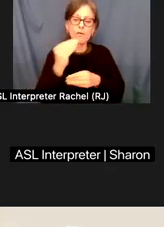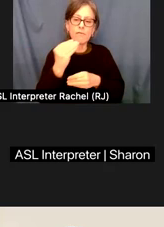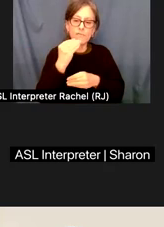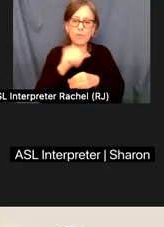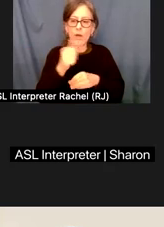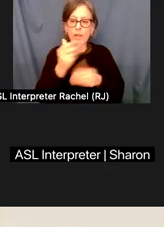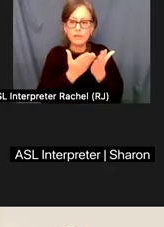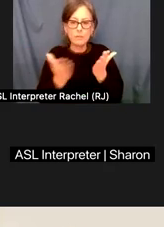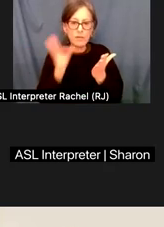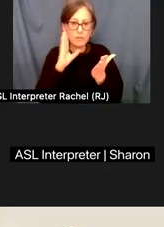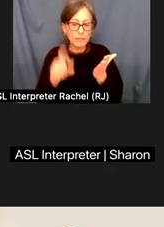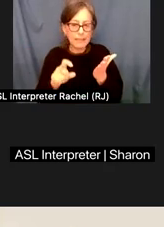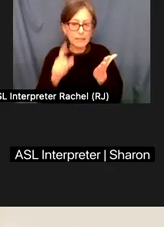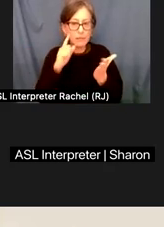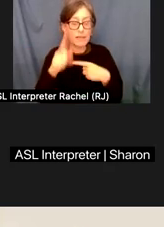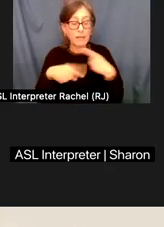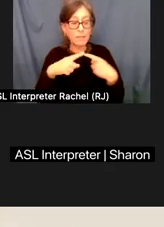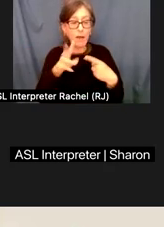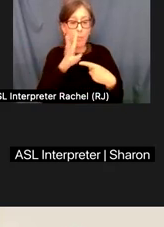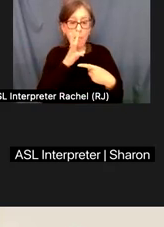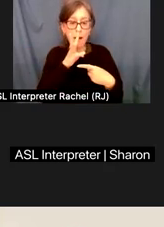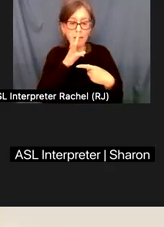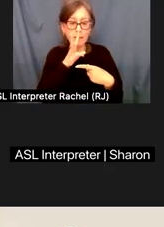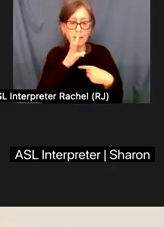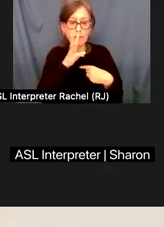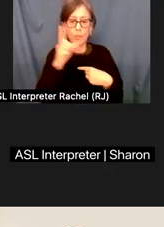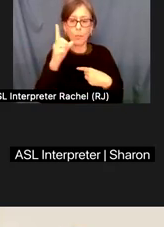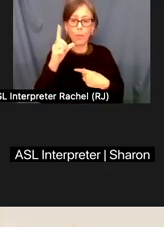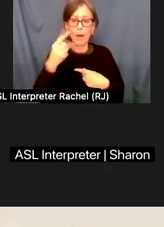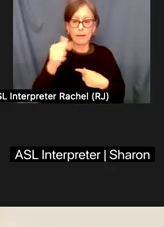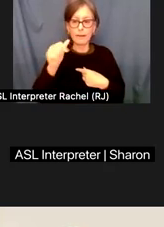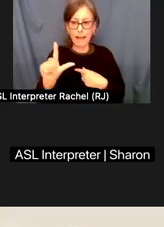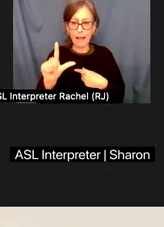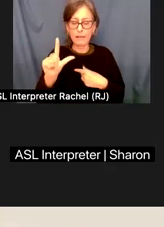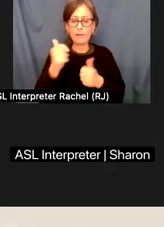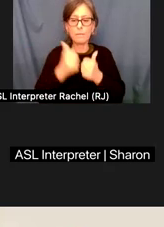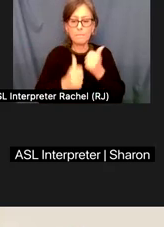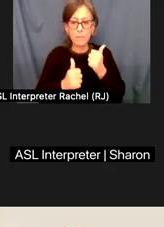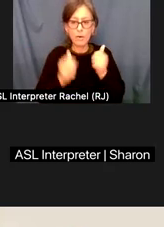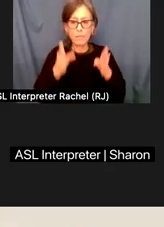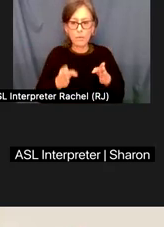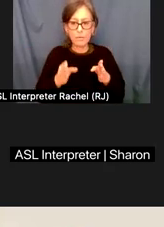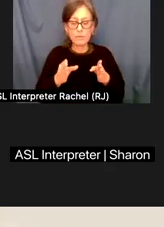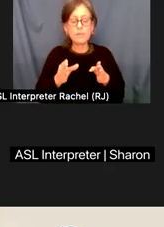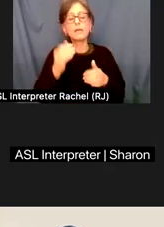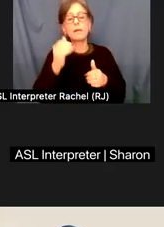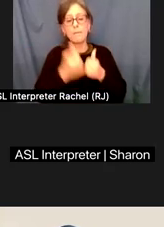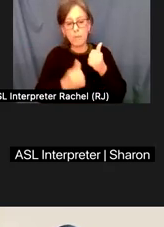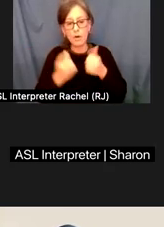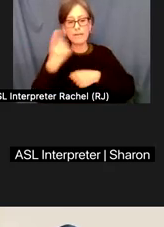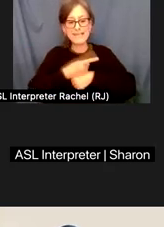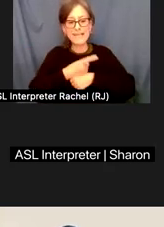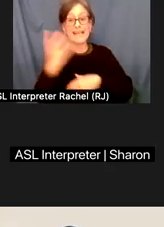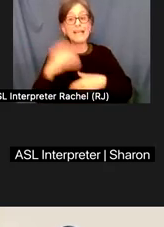need? When we think about water, think about 1 gallon of water per person per day, including your